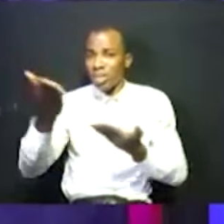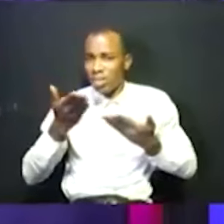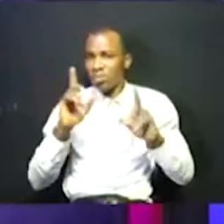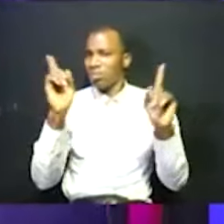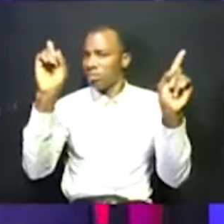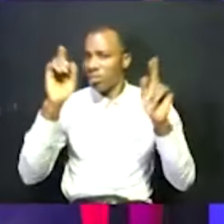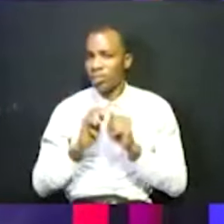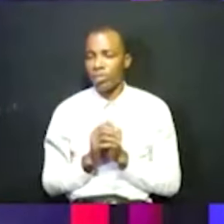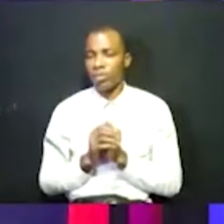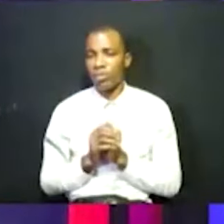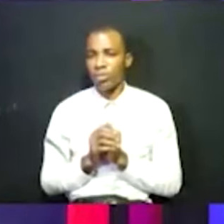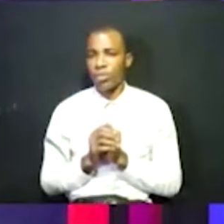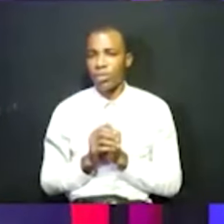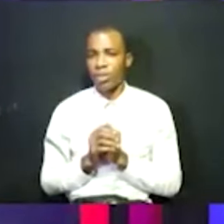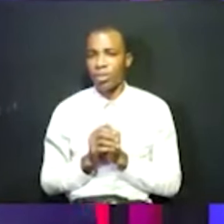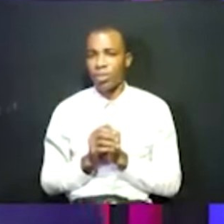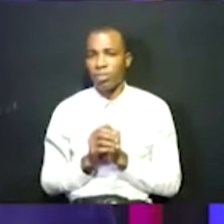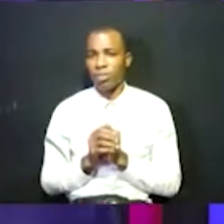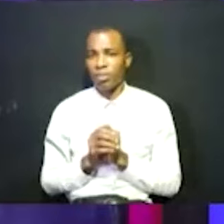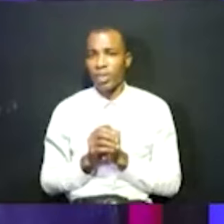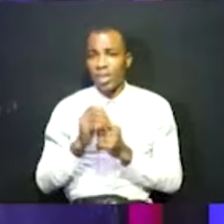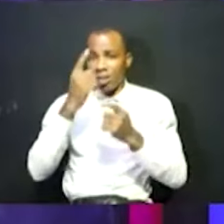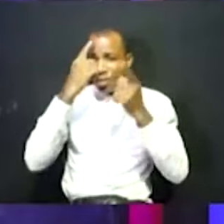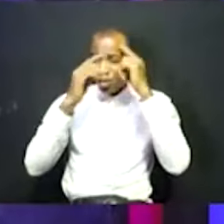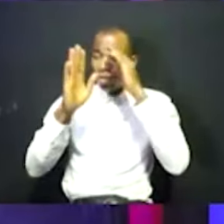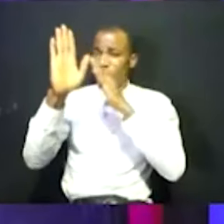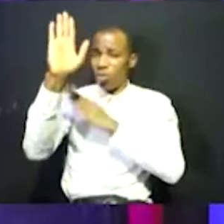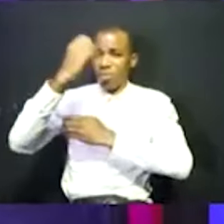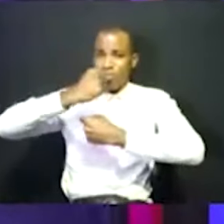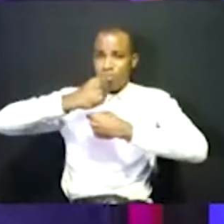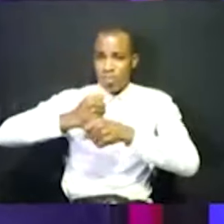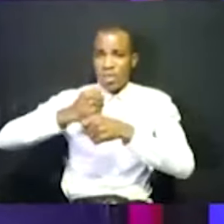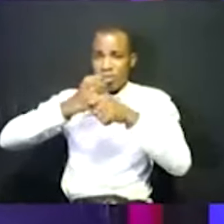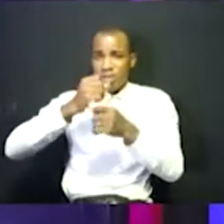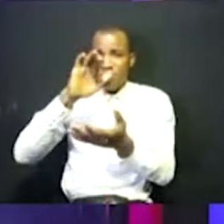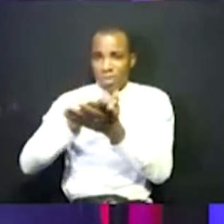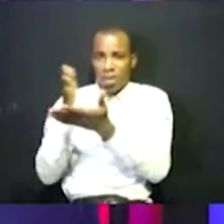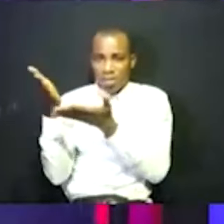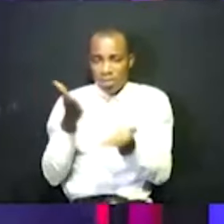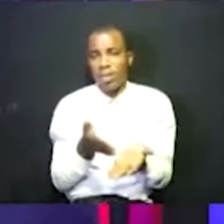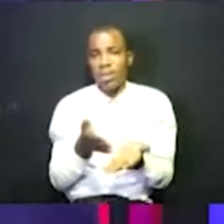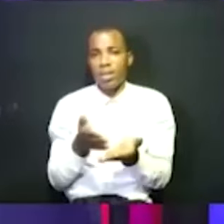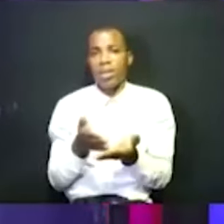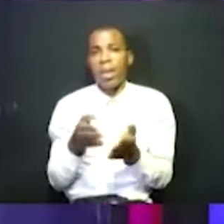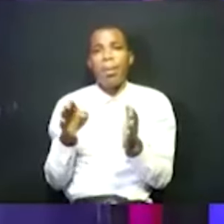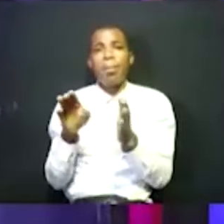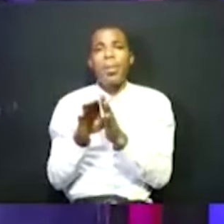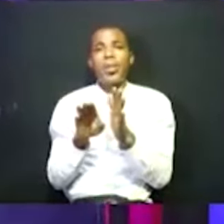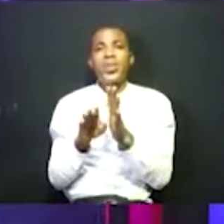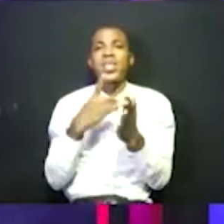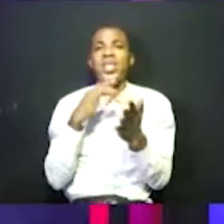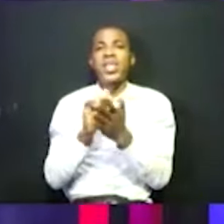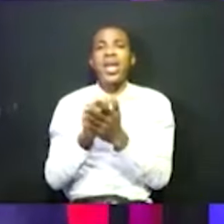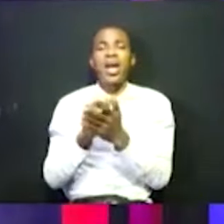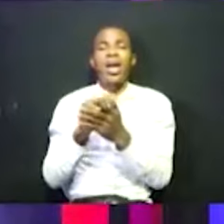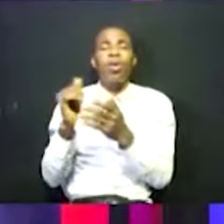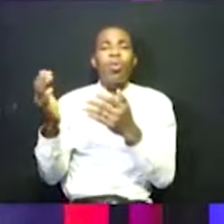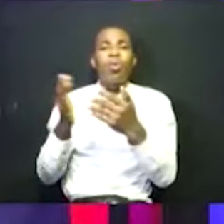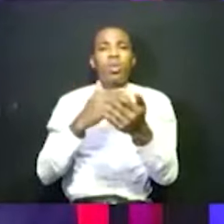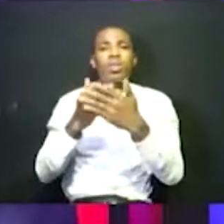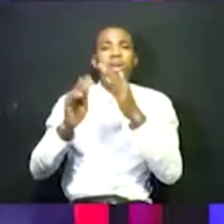is part of his creation ordinance. And when he said everything that he has made was